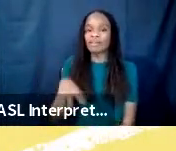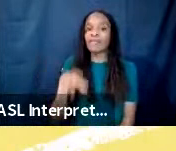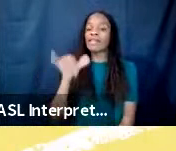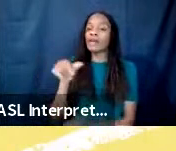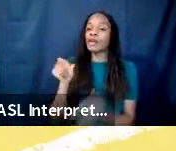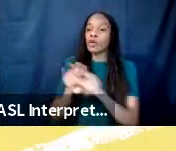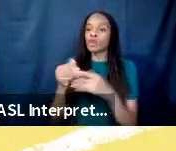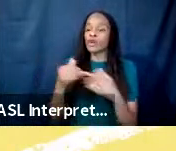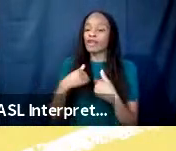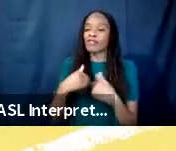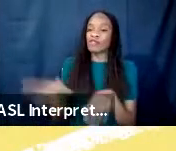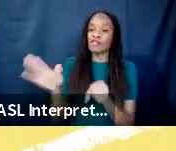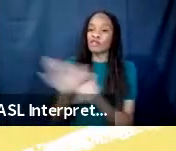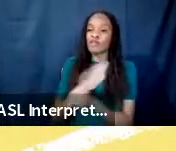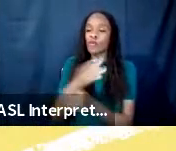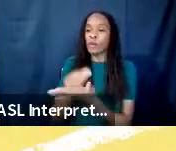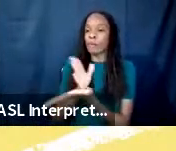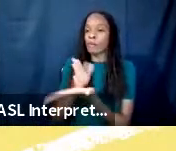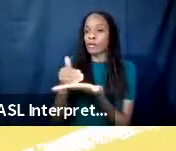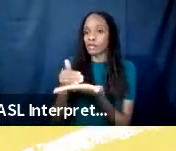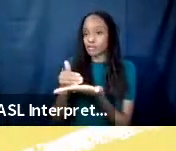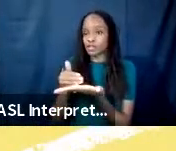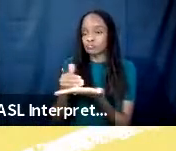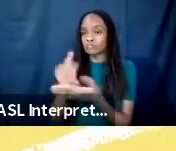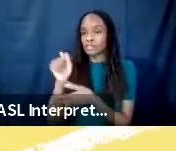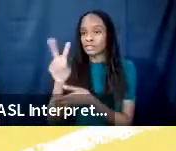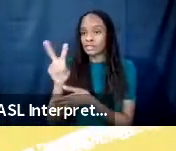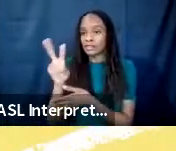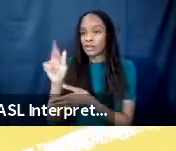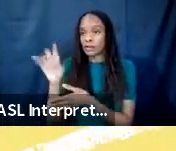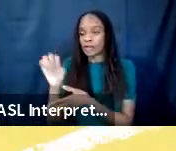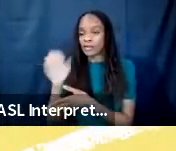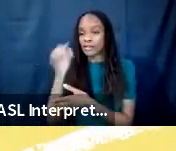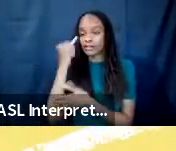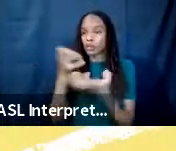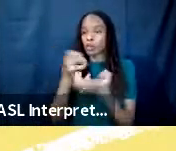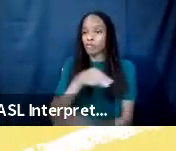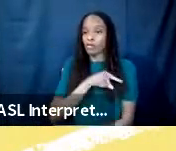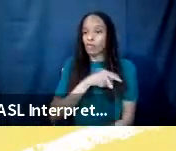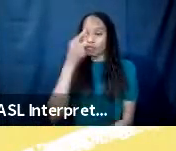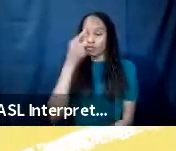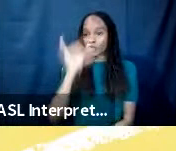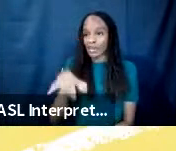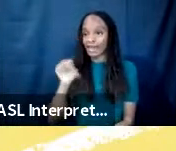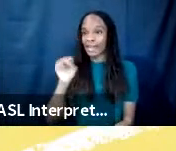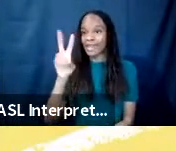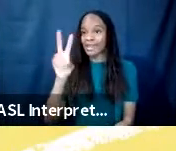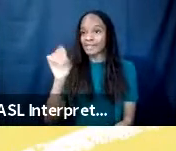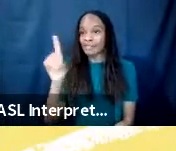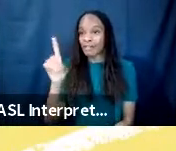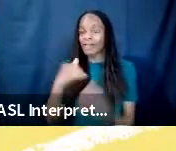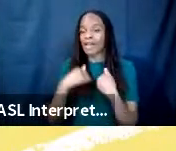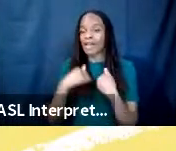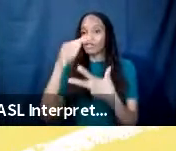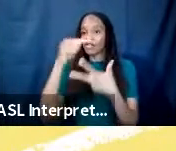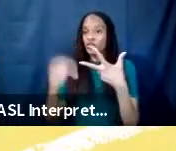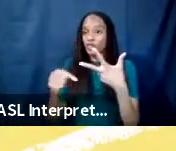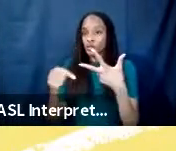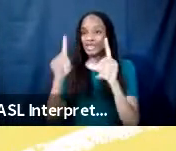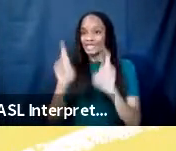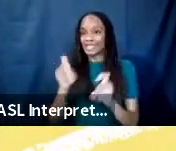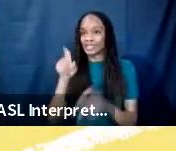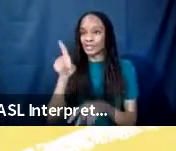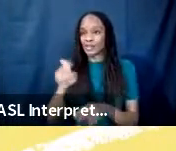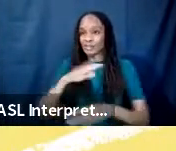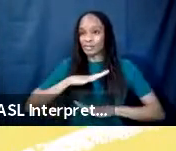has full budget television rates. In order to qualify as high budget SVOD, there's kind of three prongs, 3 tests that have to be